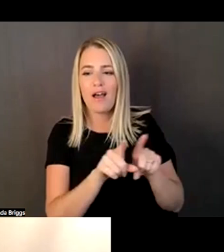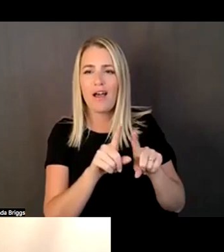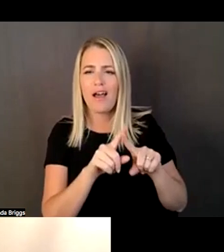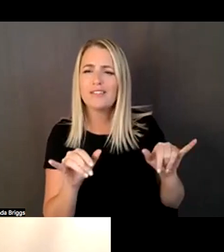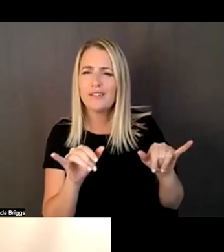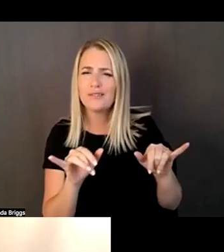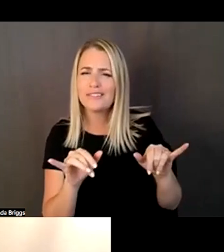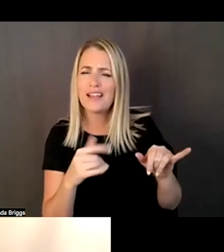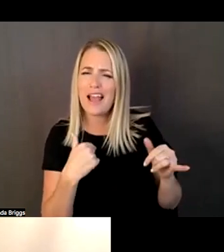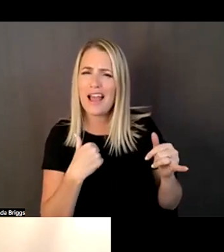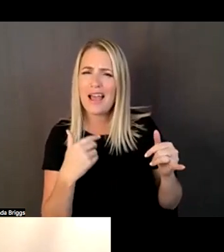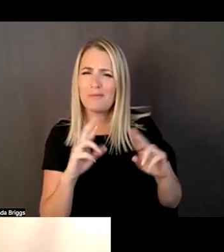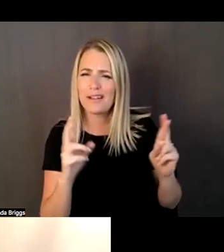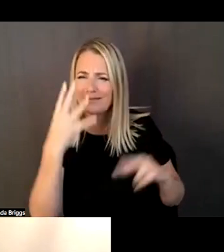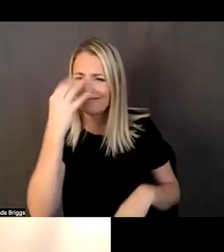sleep.